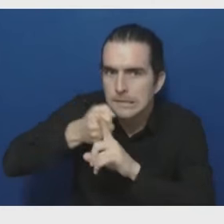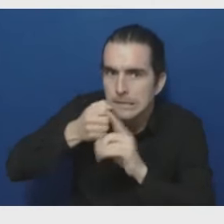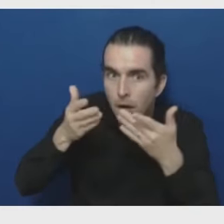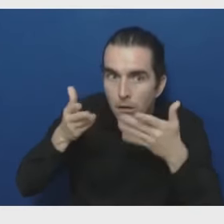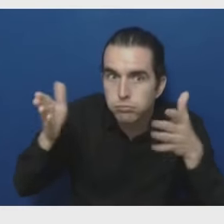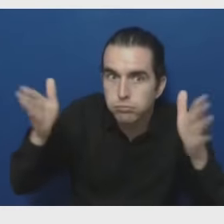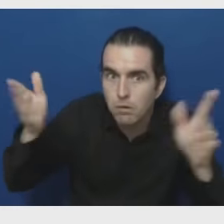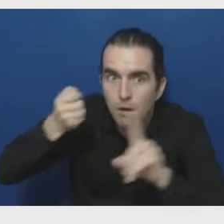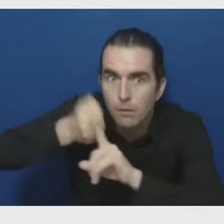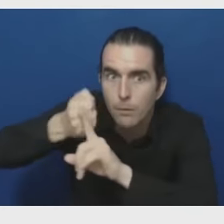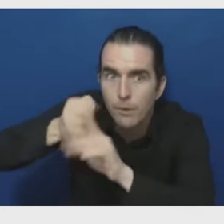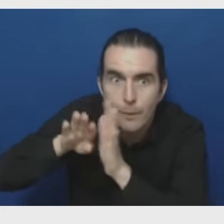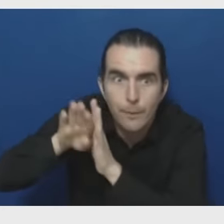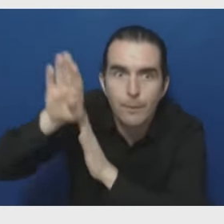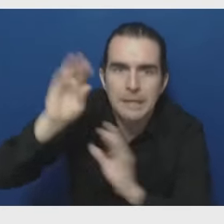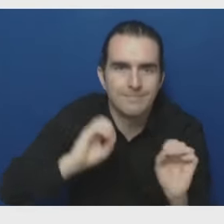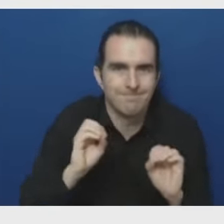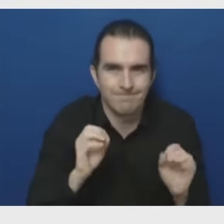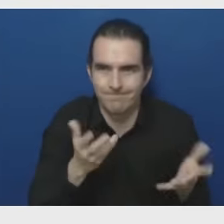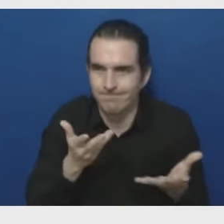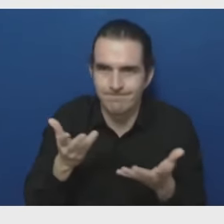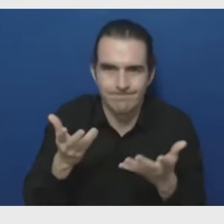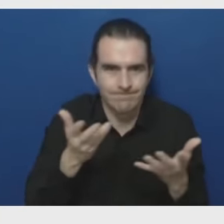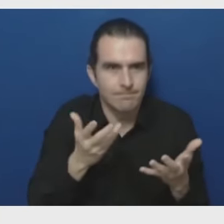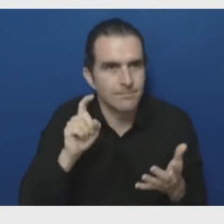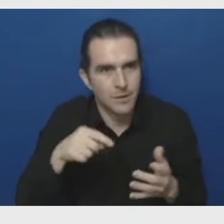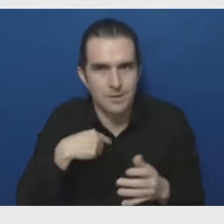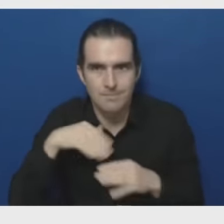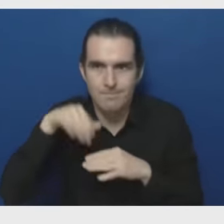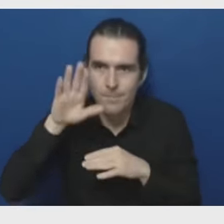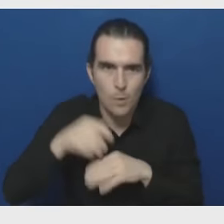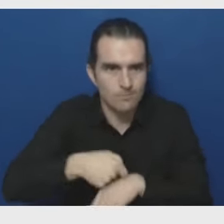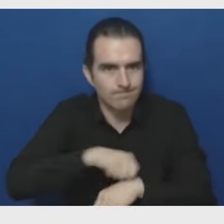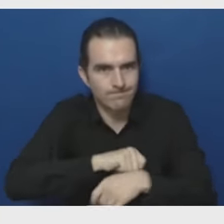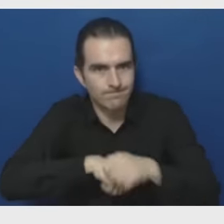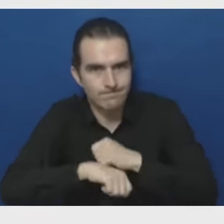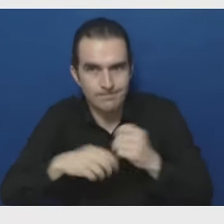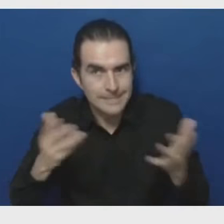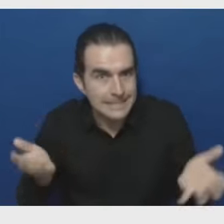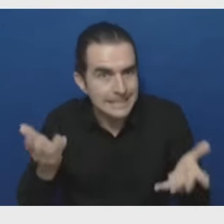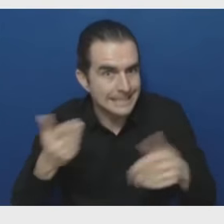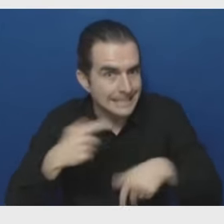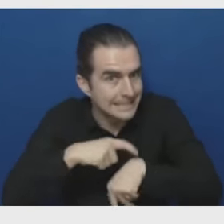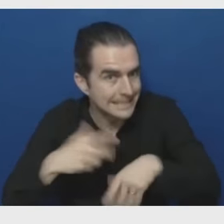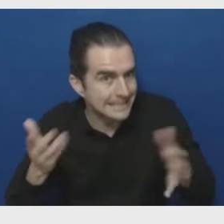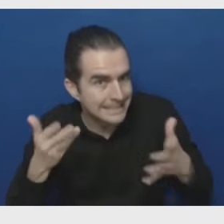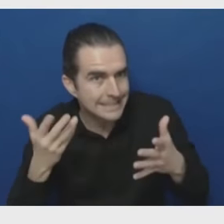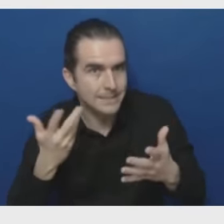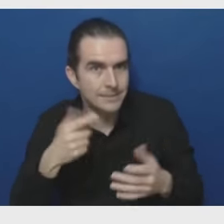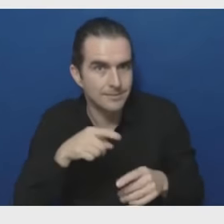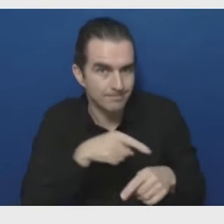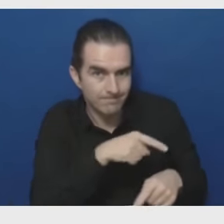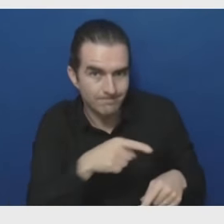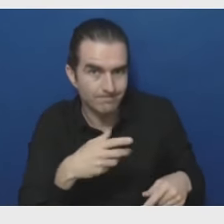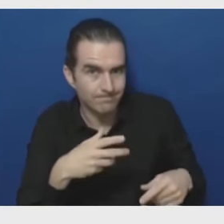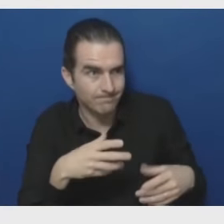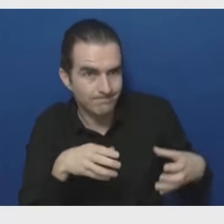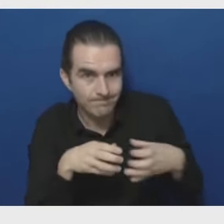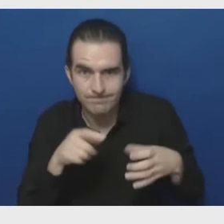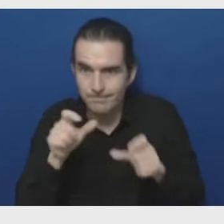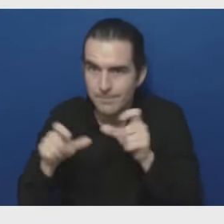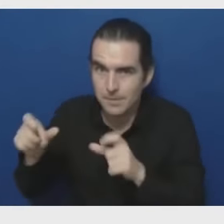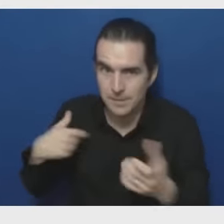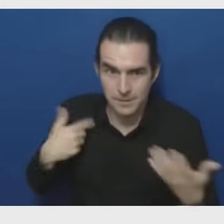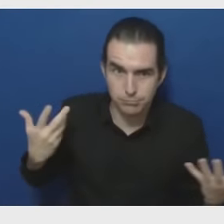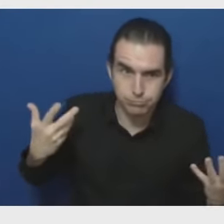to see how, like we'd see in the ACP, we can bring more leverage and more voice and more leaning in to